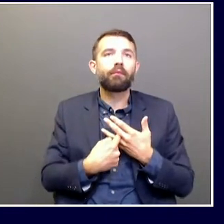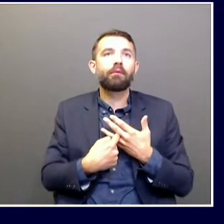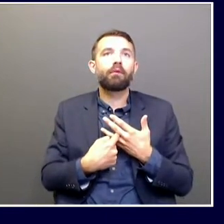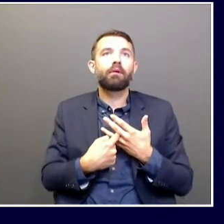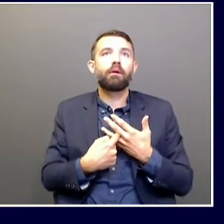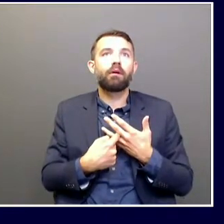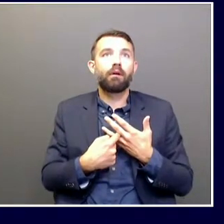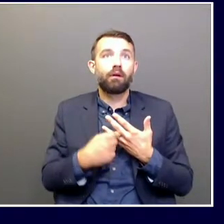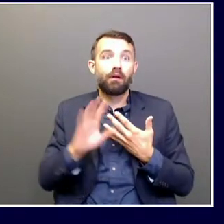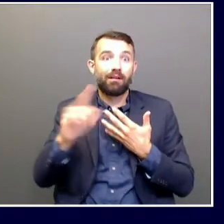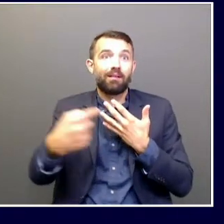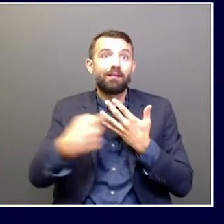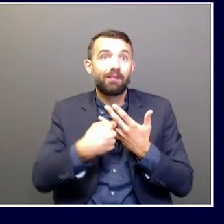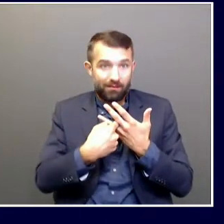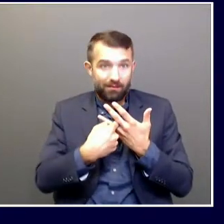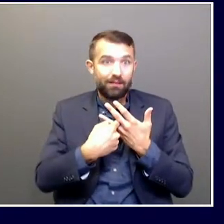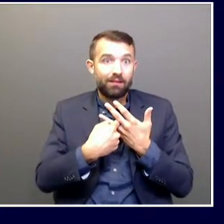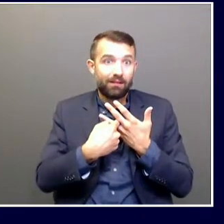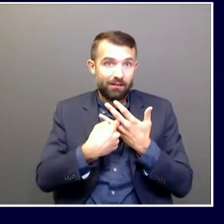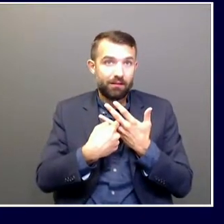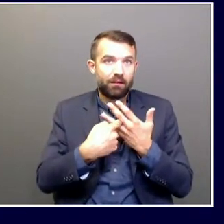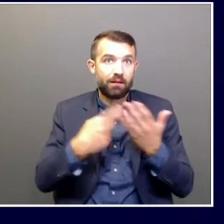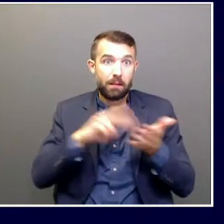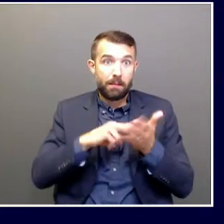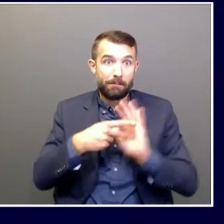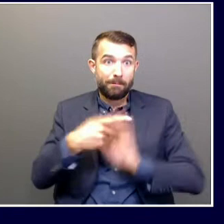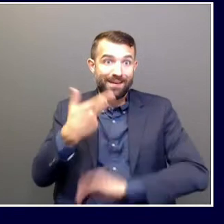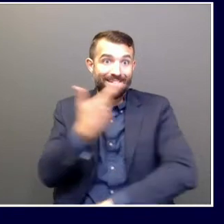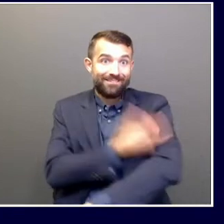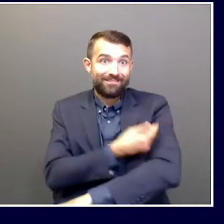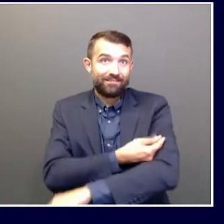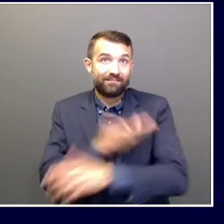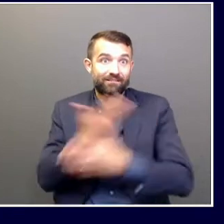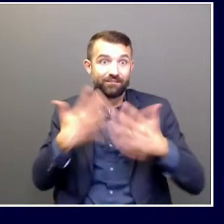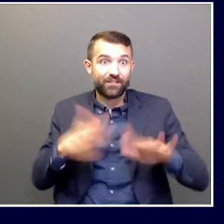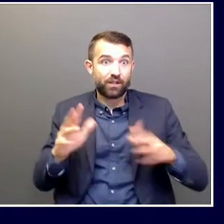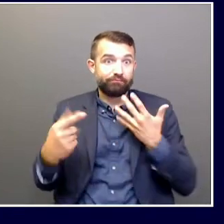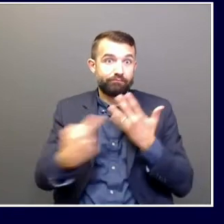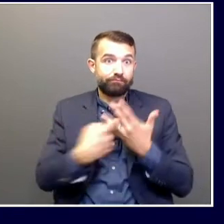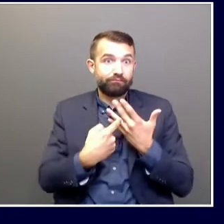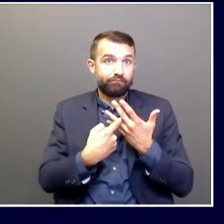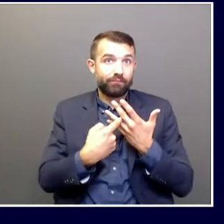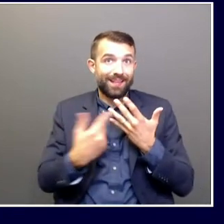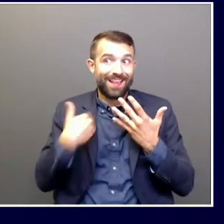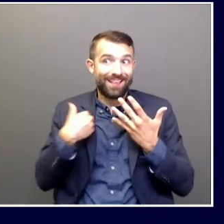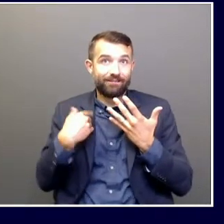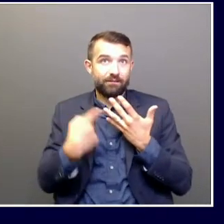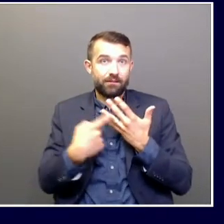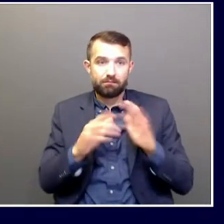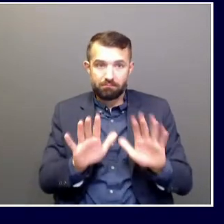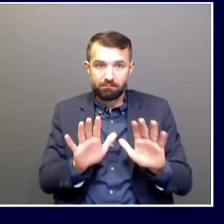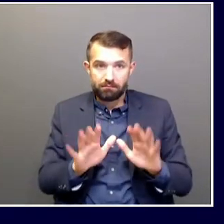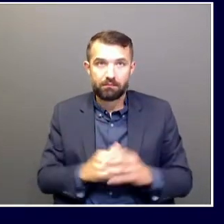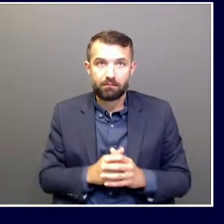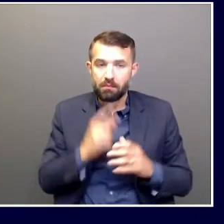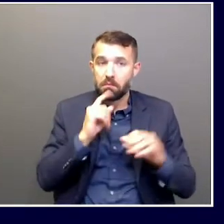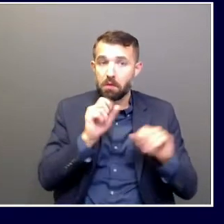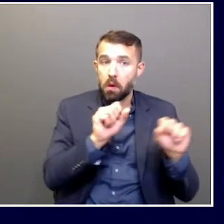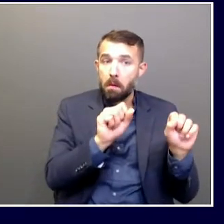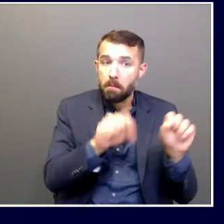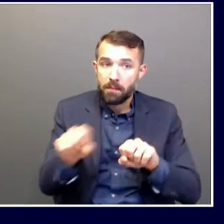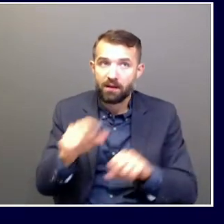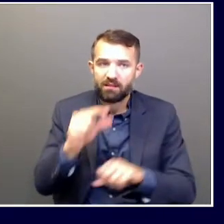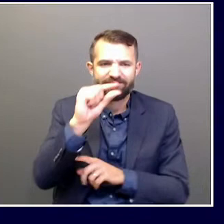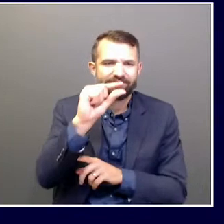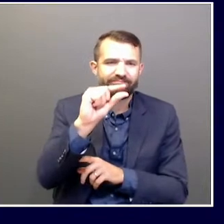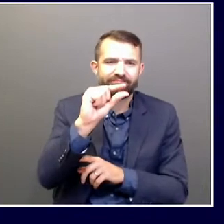people. What we're seeing, in effect, is because there are so many vaccinated people in Maine, even a small number of breakthrough